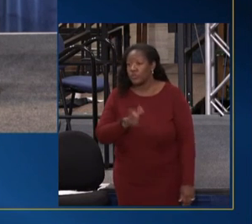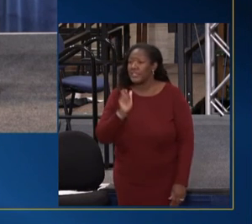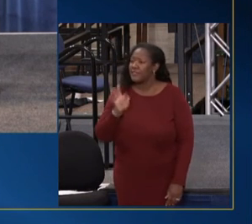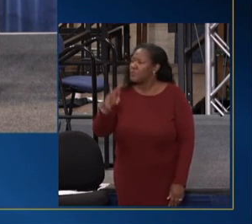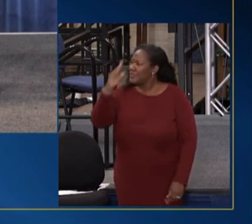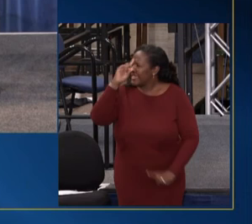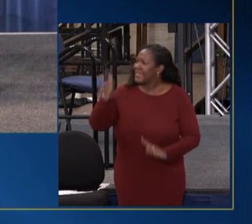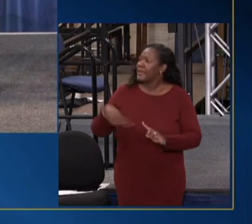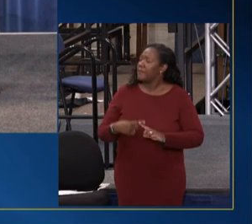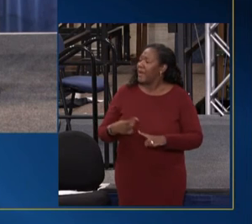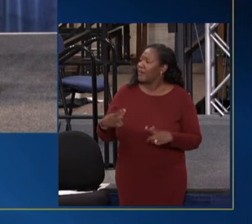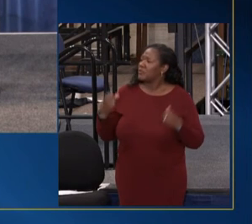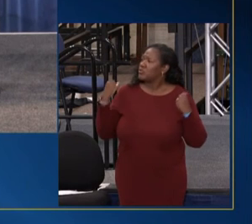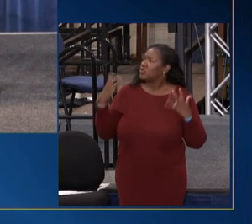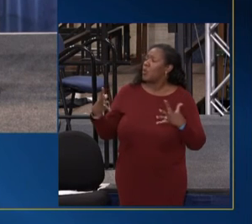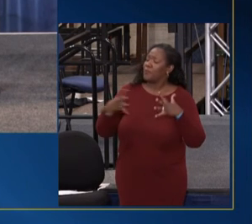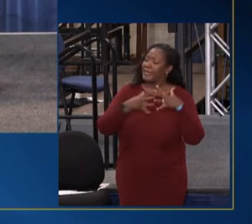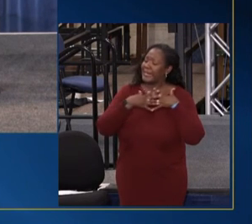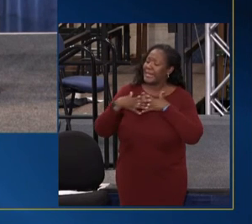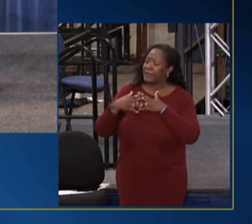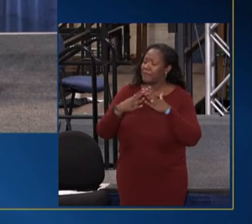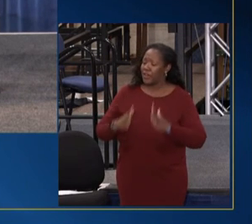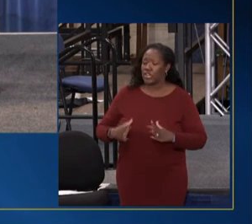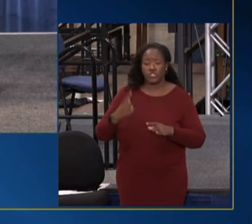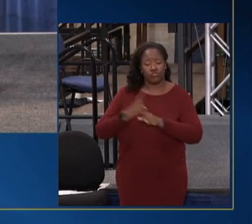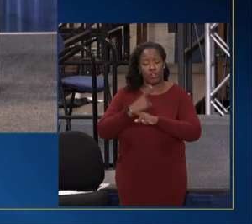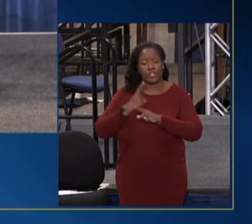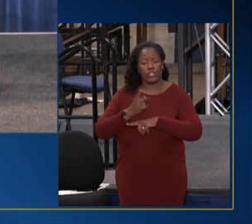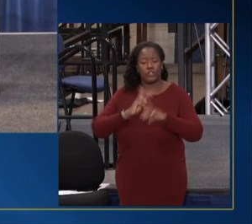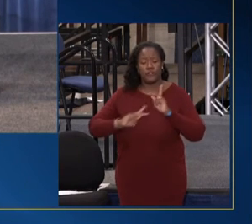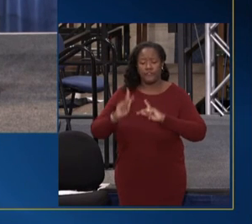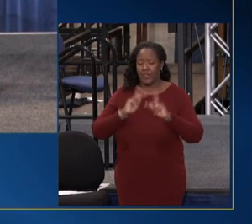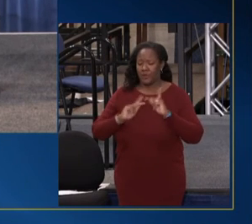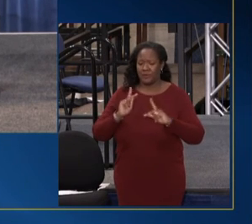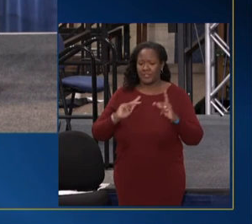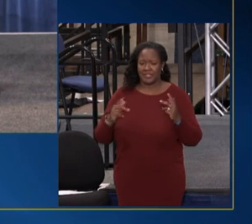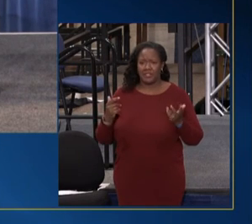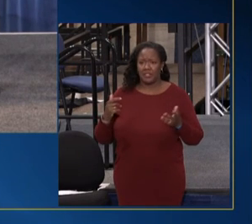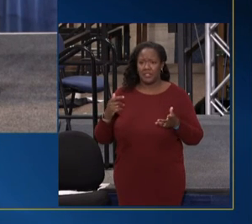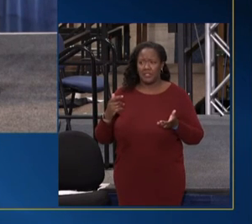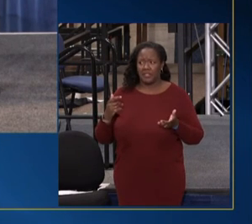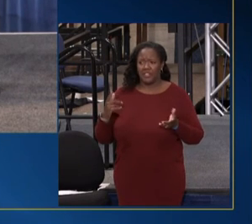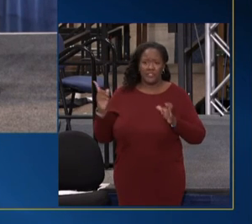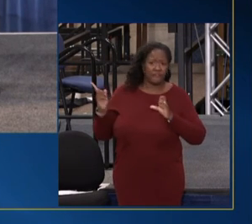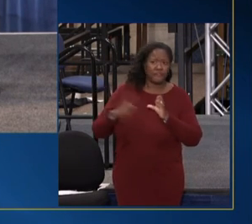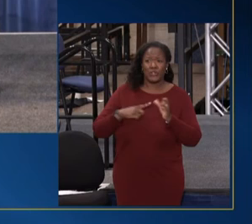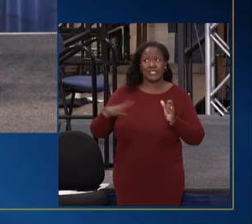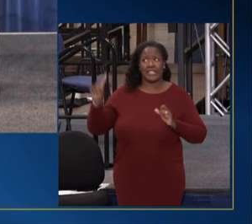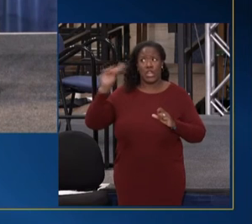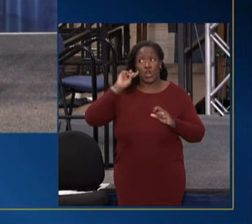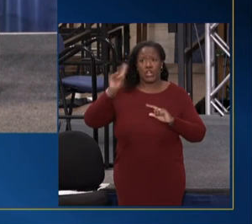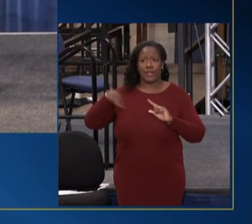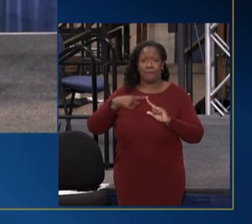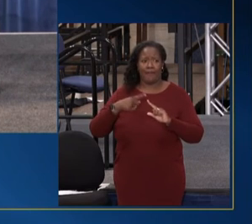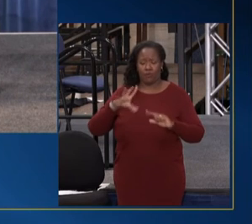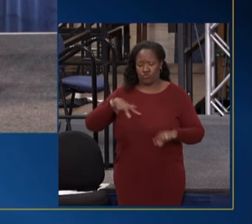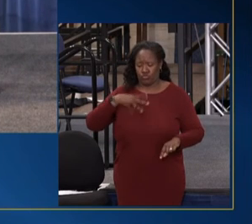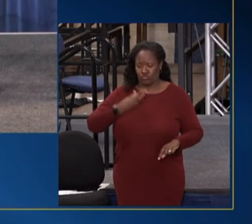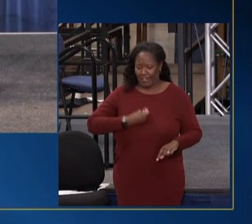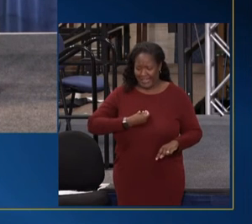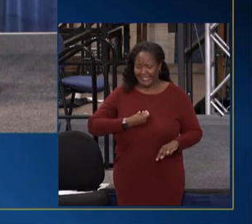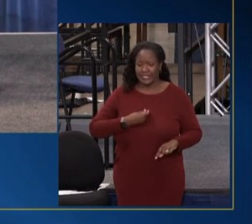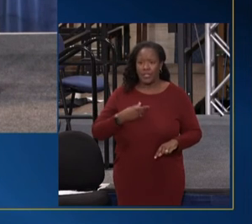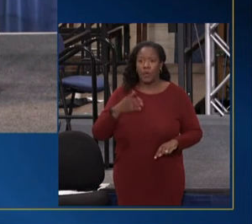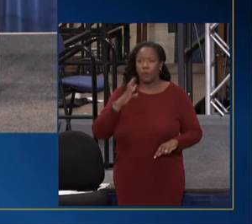know, so many Americans, regular folks in our country, the first they've heard about trans folks and trans community have been